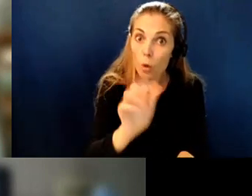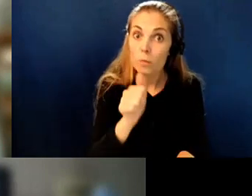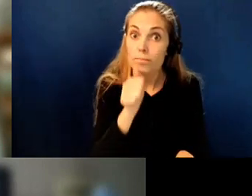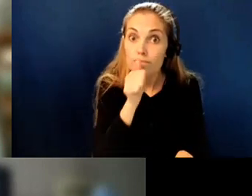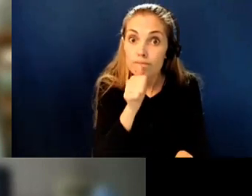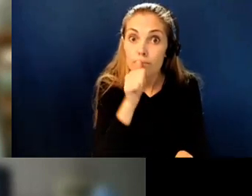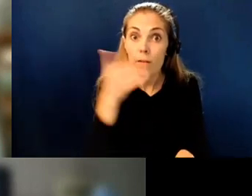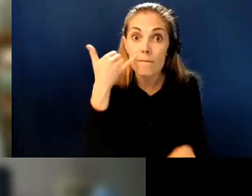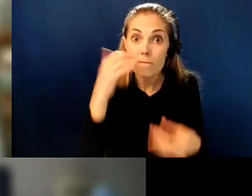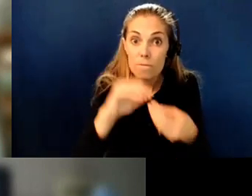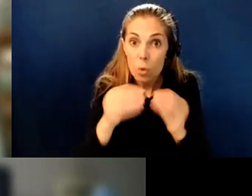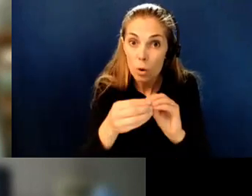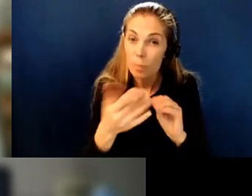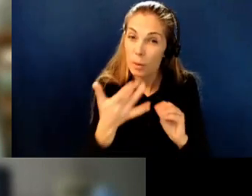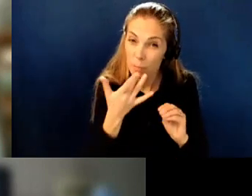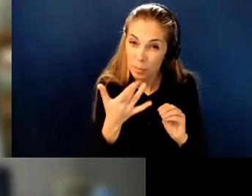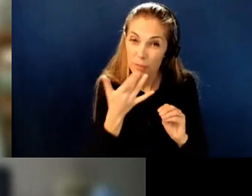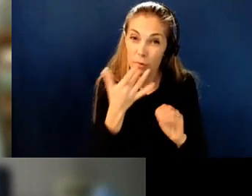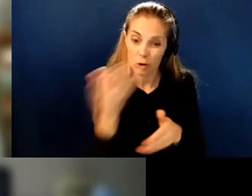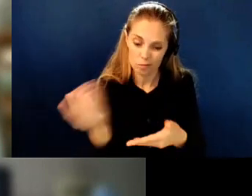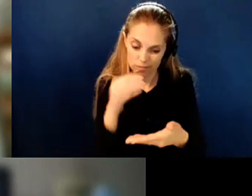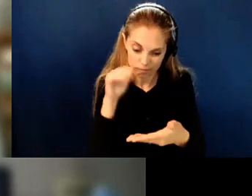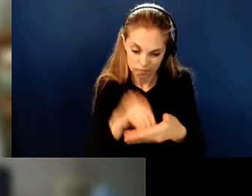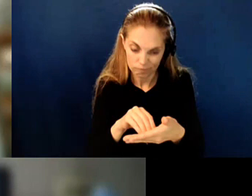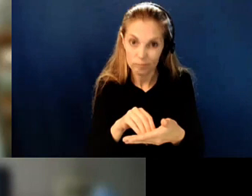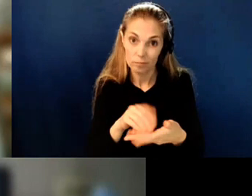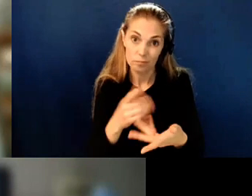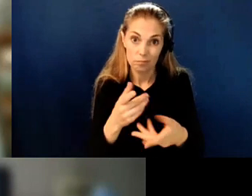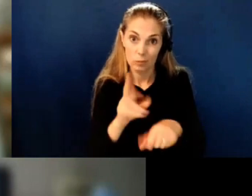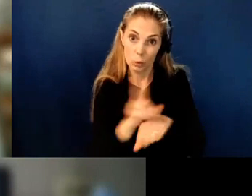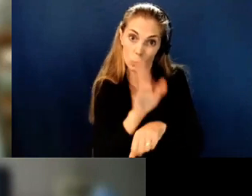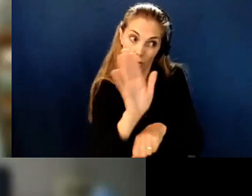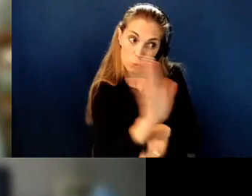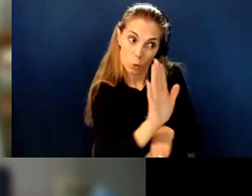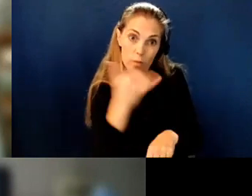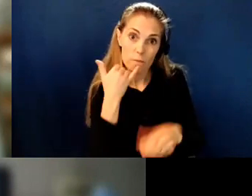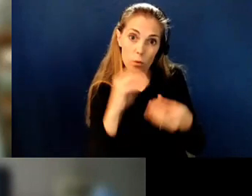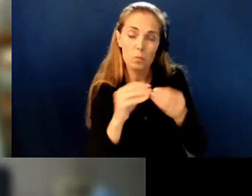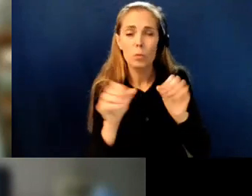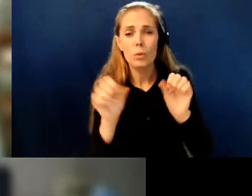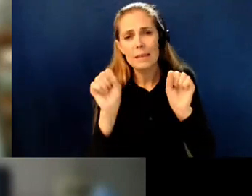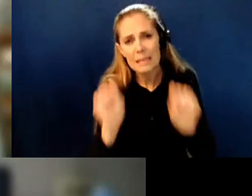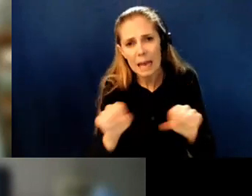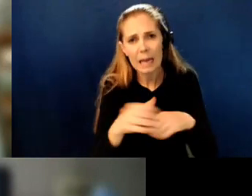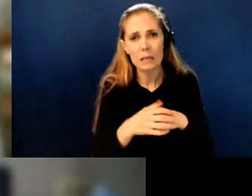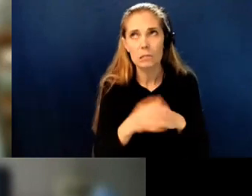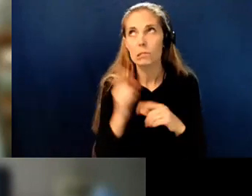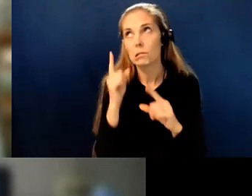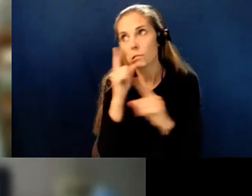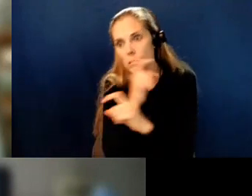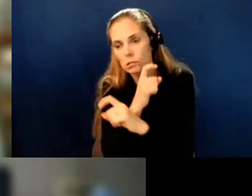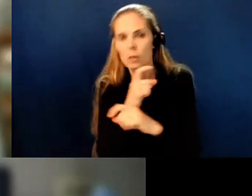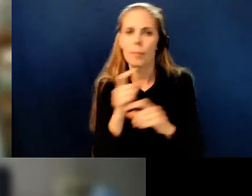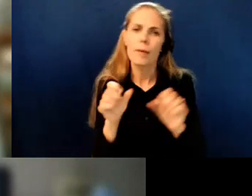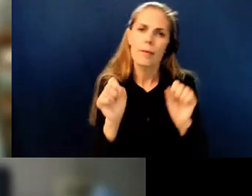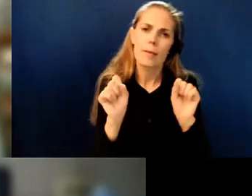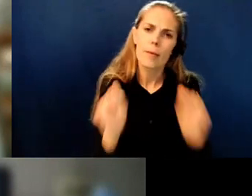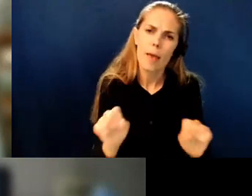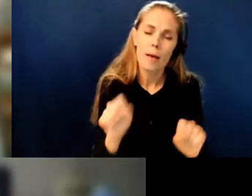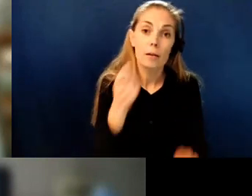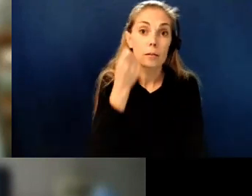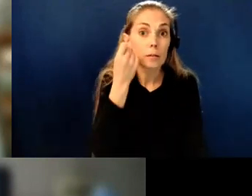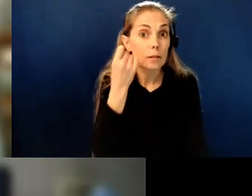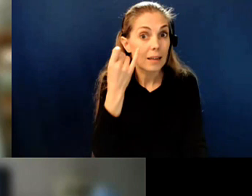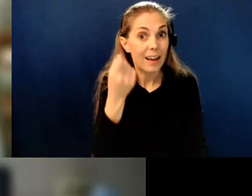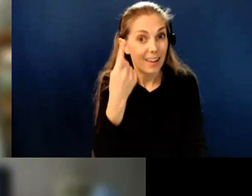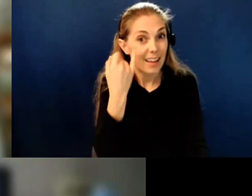time. It's a bit of a process. It doesn't always work, especially if you're using VoIP, but it can be done. So, by all means, follow up with me and we can